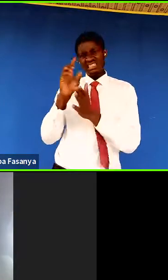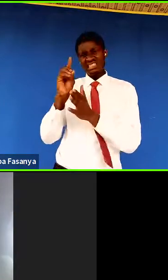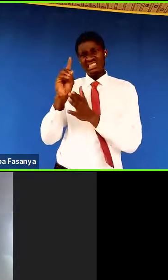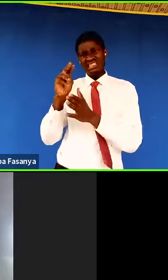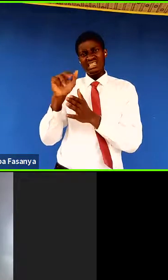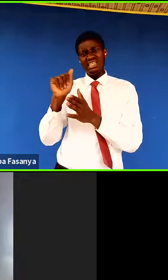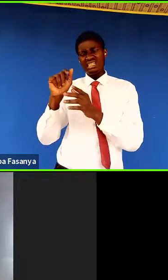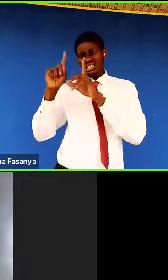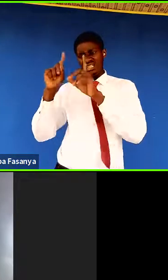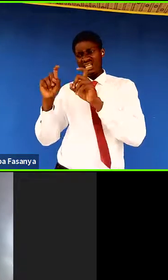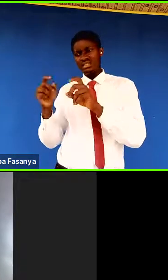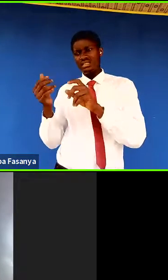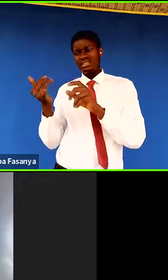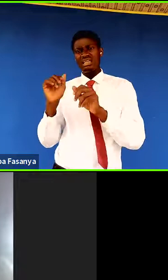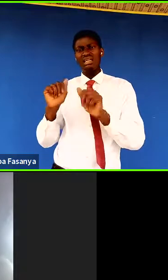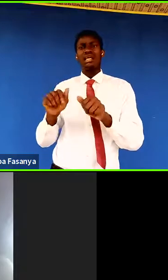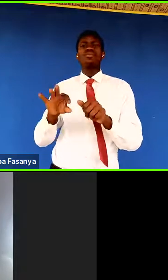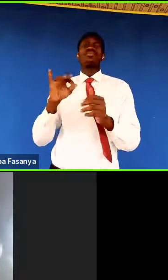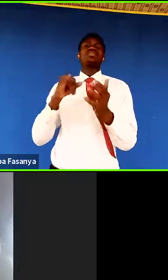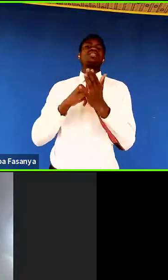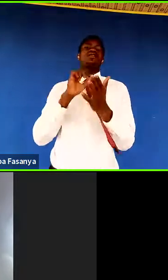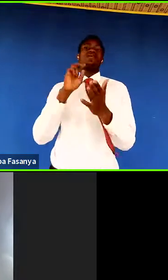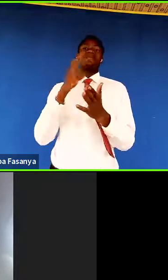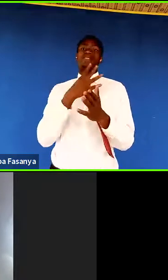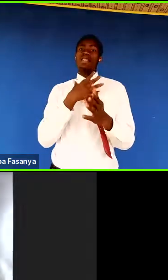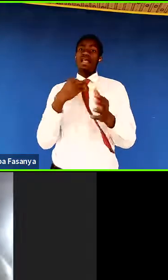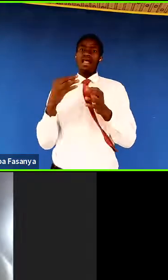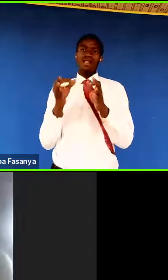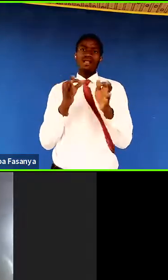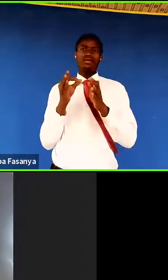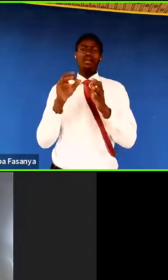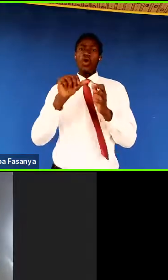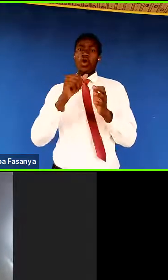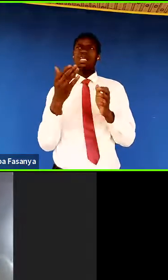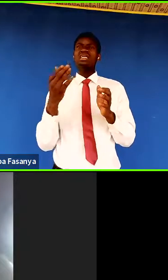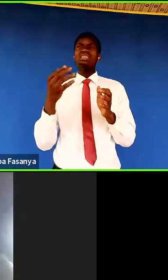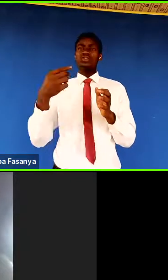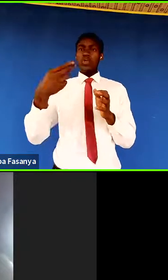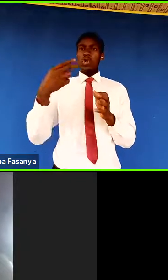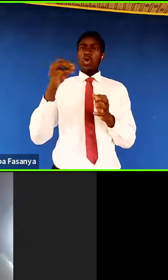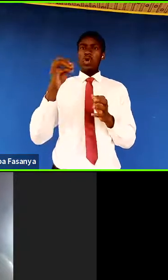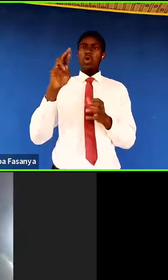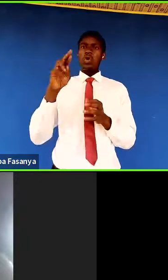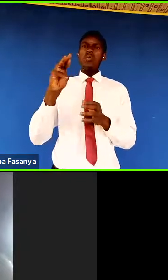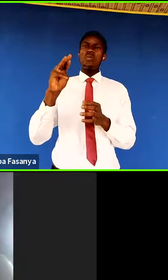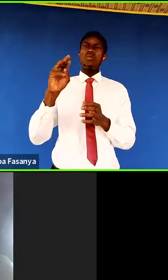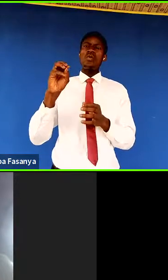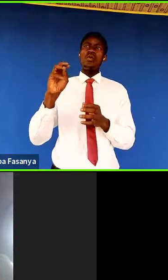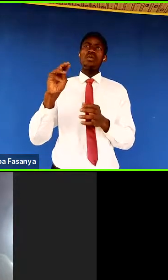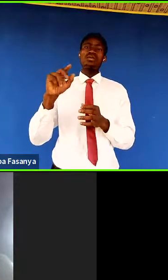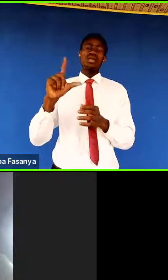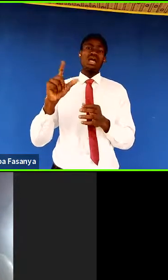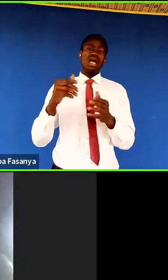it. Other things, for instance, hormonal issues like